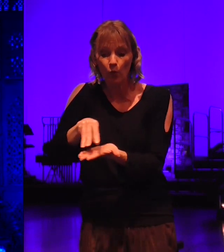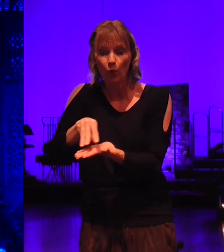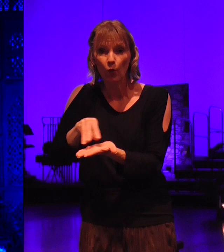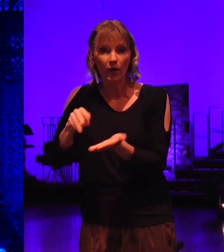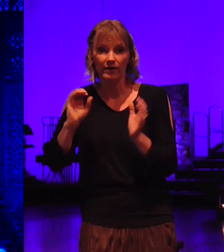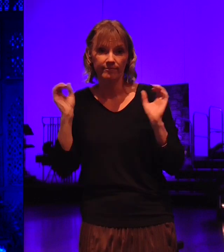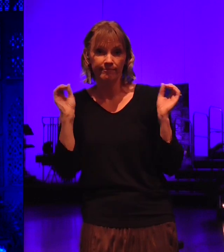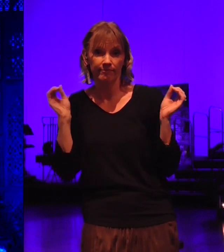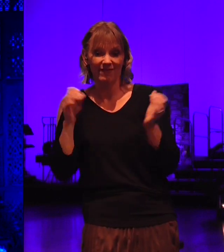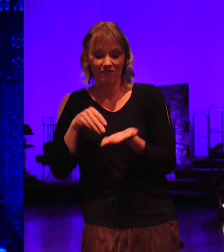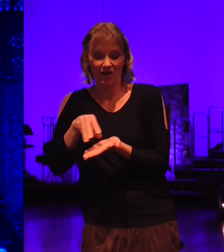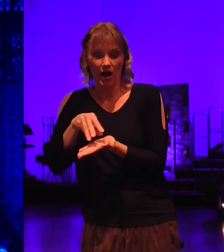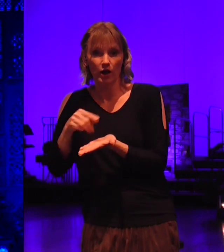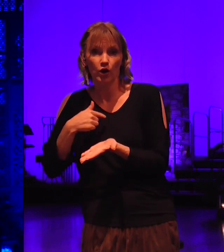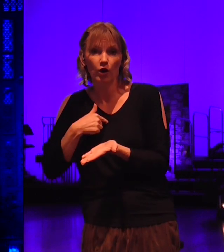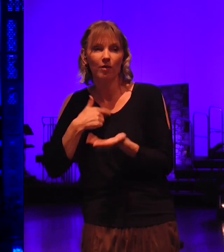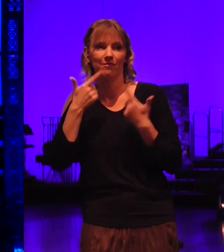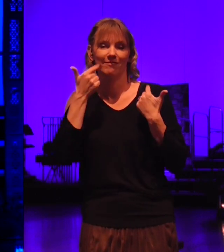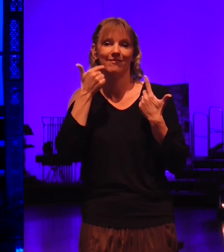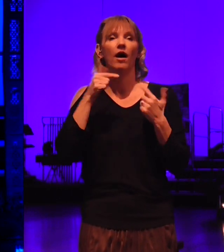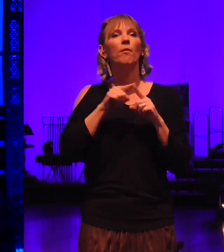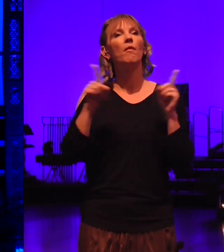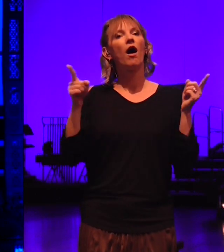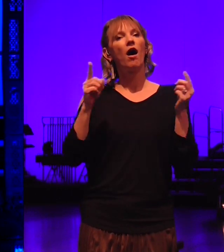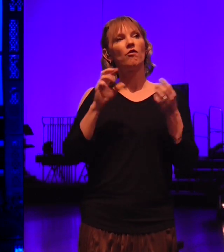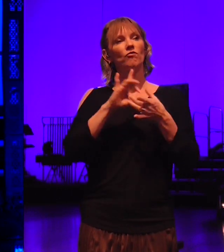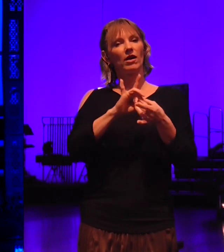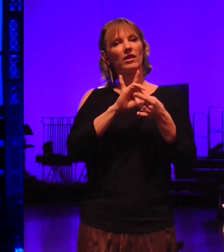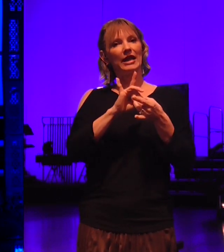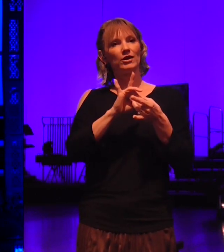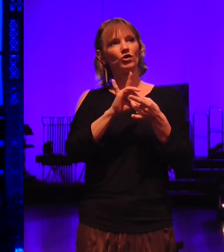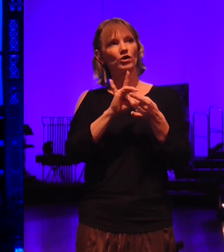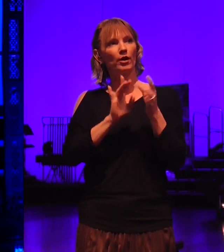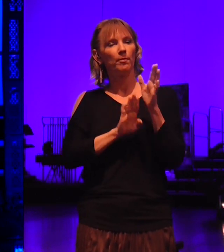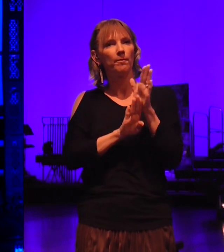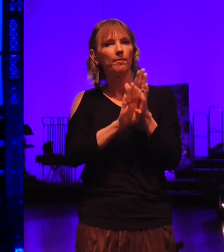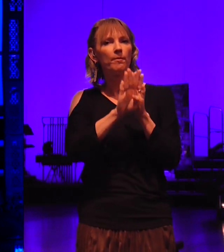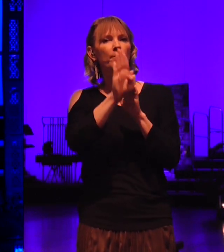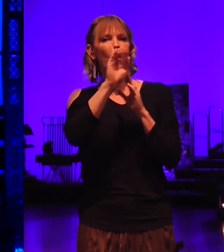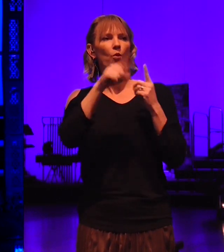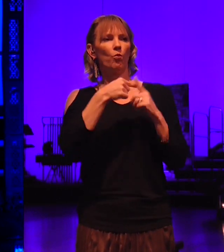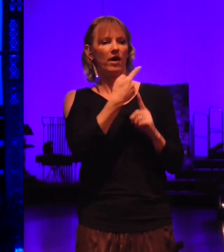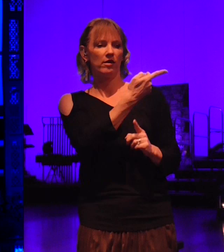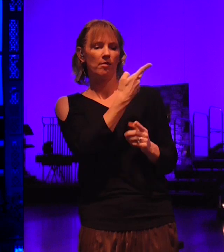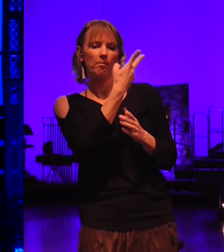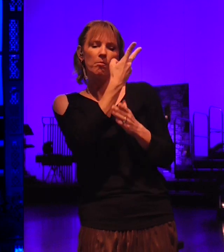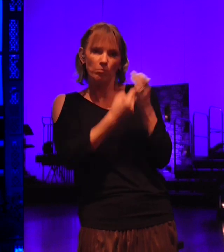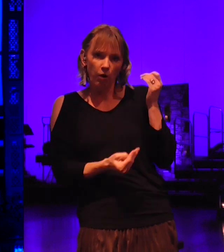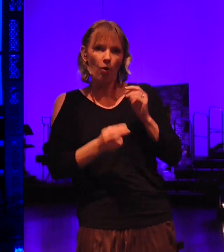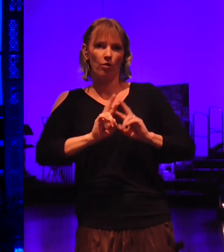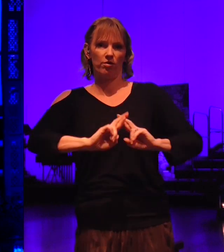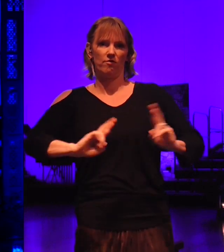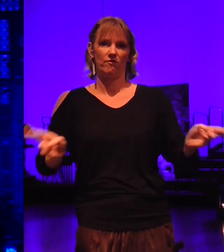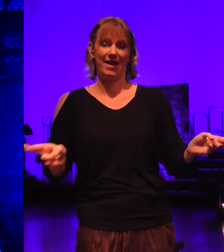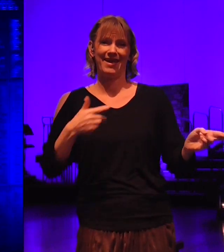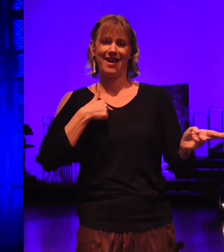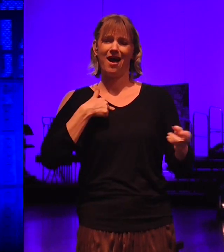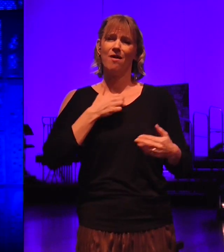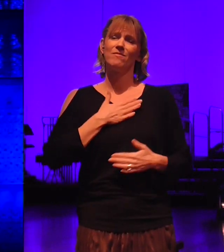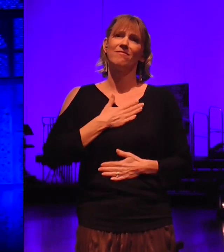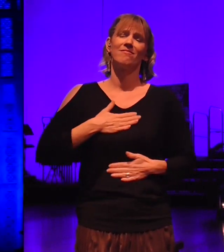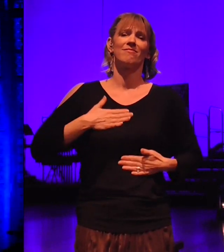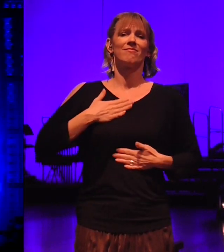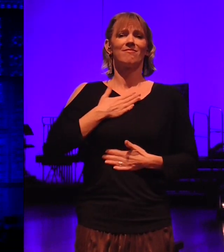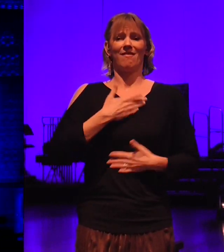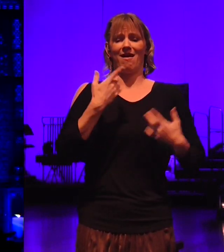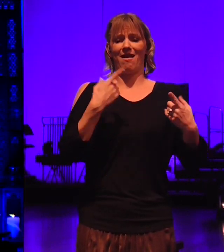But the relationship blossomed when we were both ready, and I'm so grateful it happened the way that